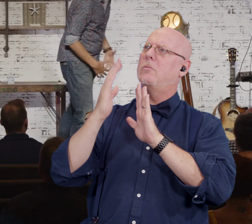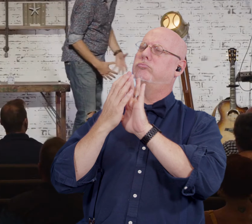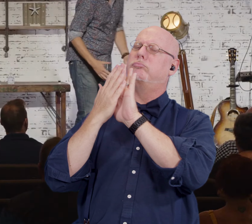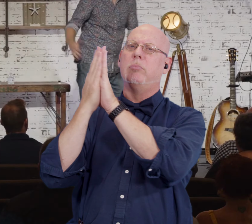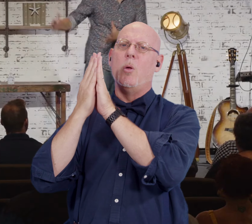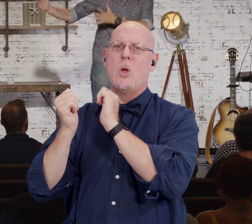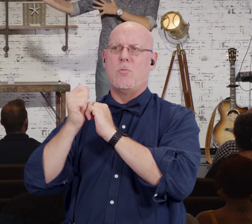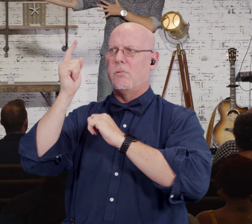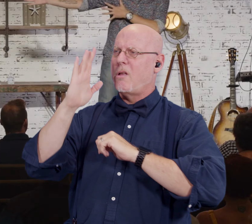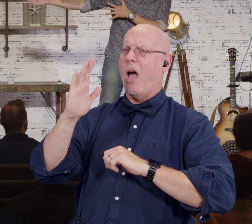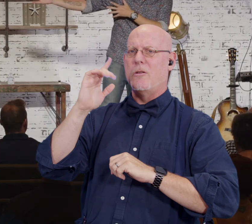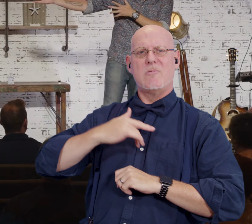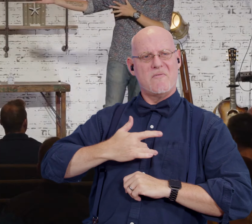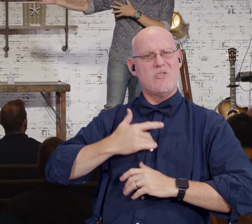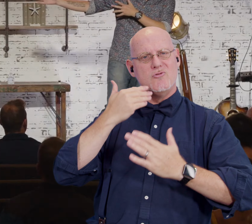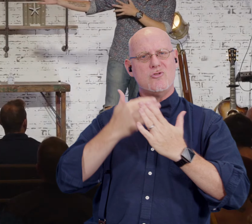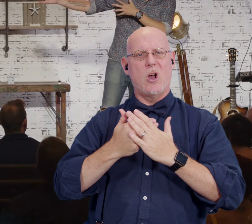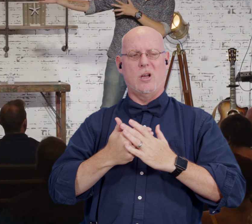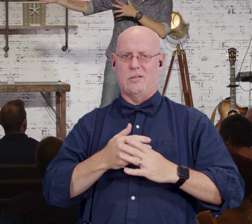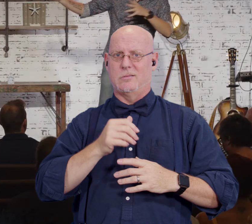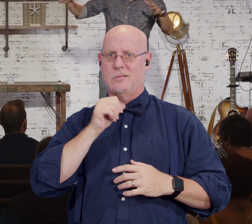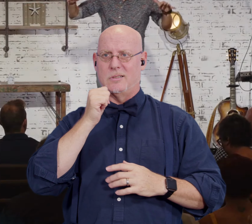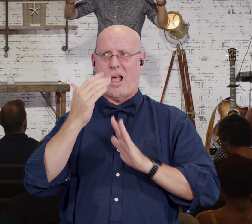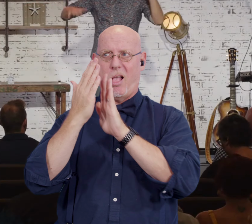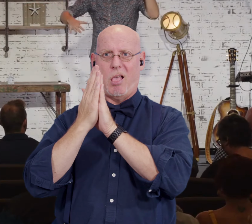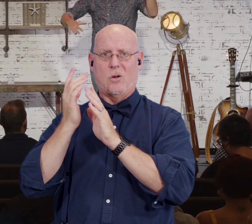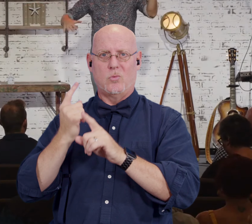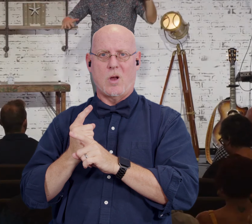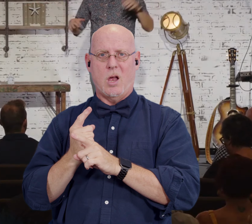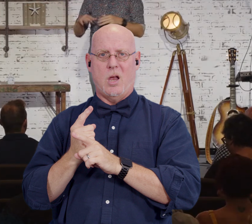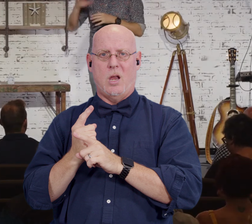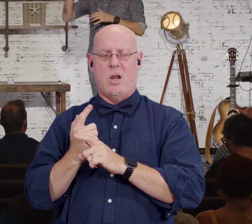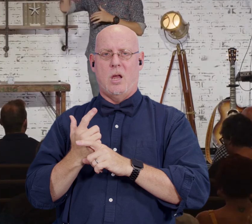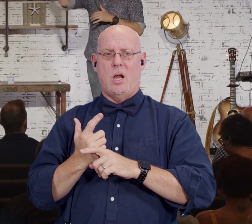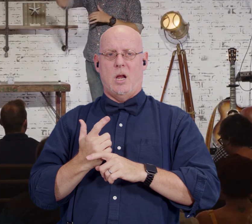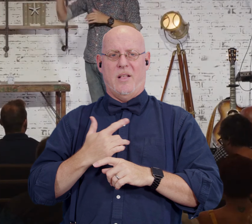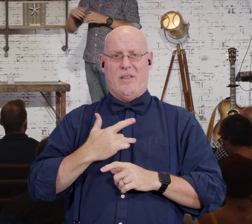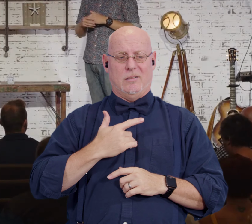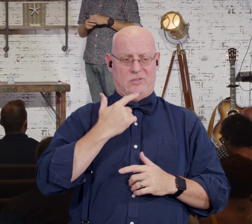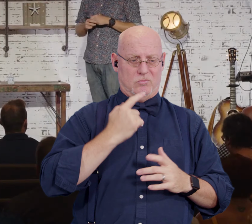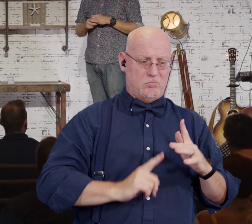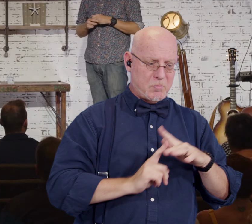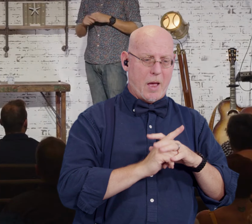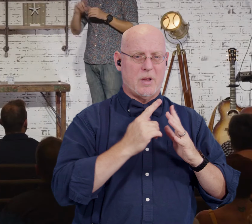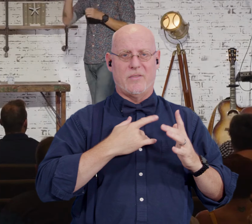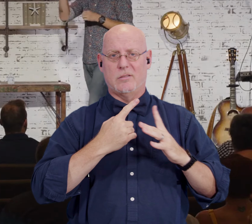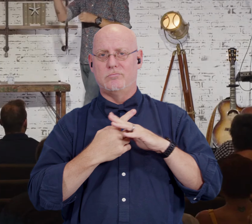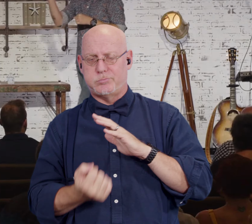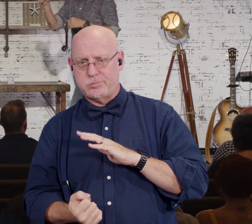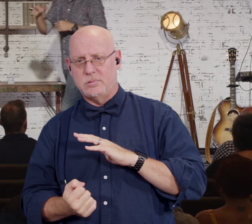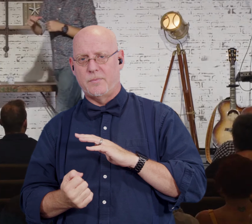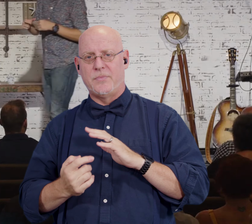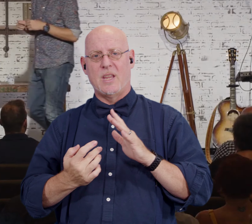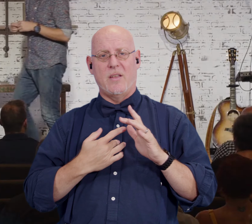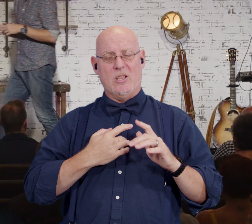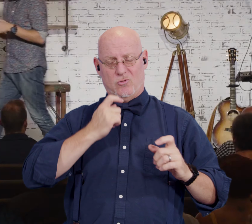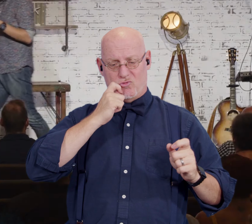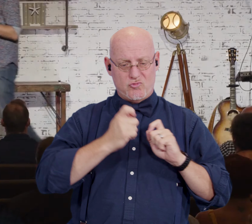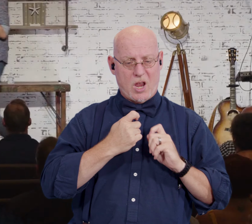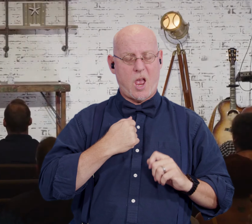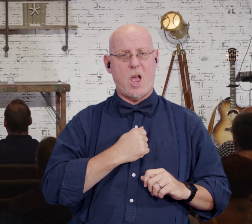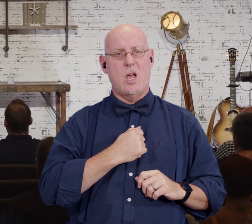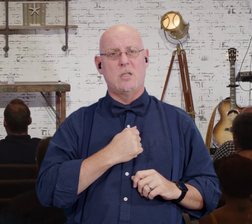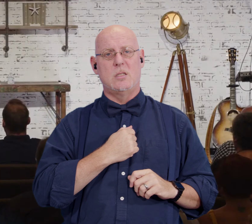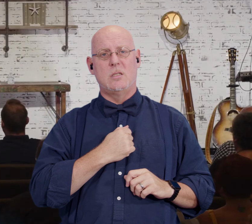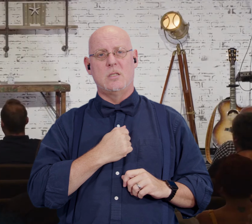great with the Lord when really they're not. So the feelings will come and the feelings will go and the feelings will trick us. And